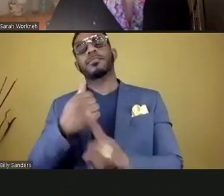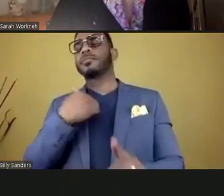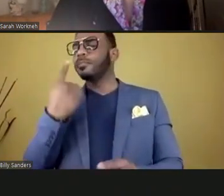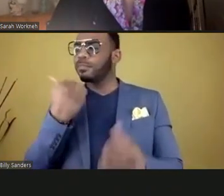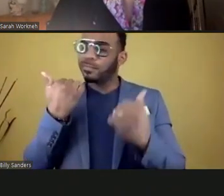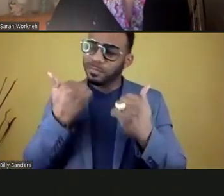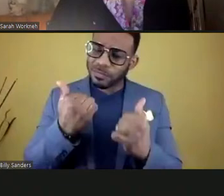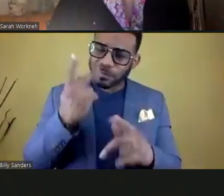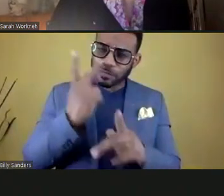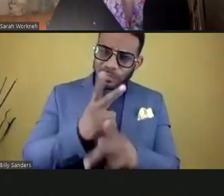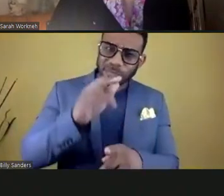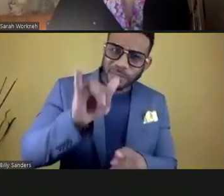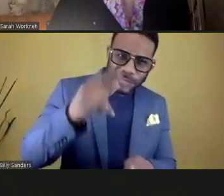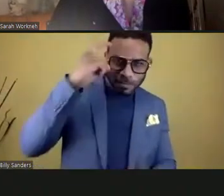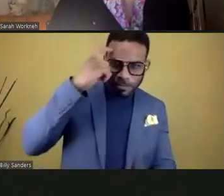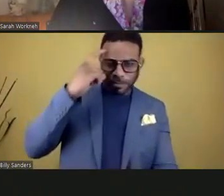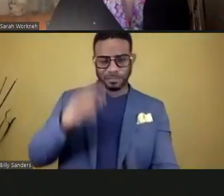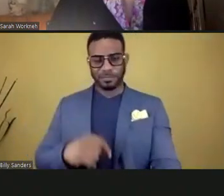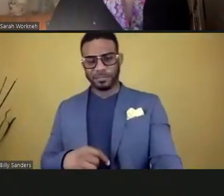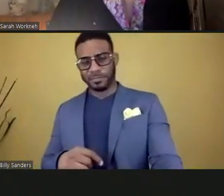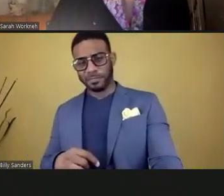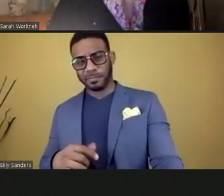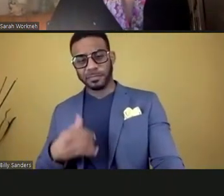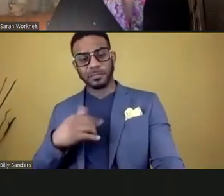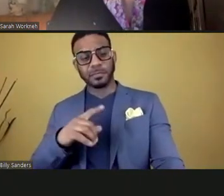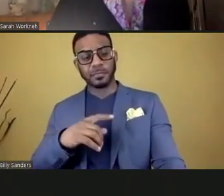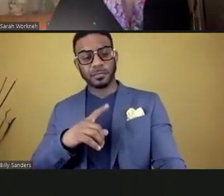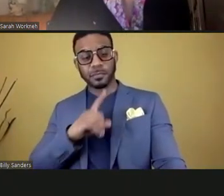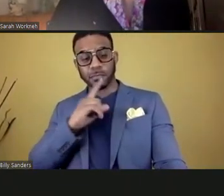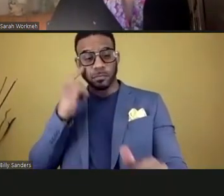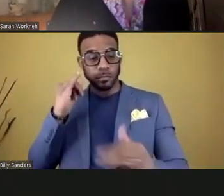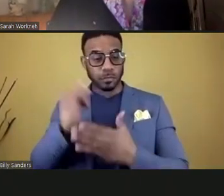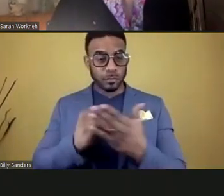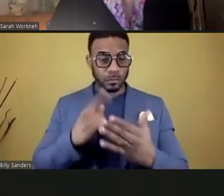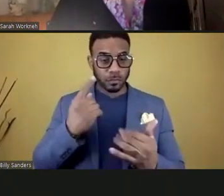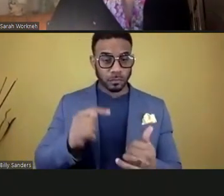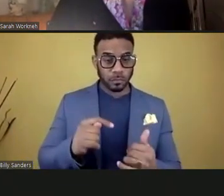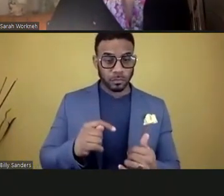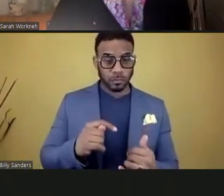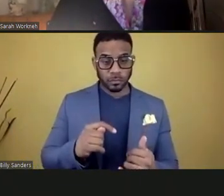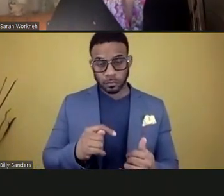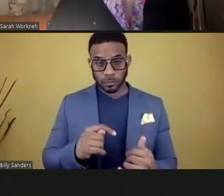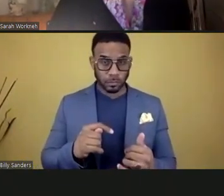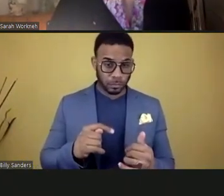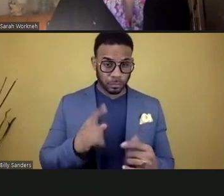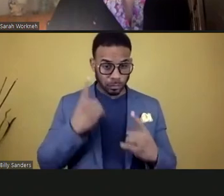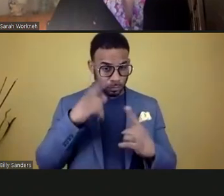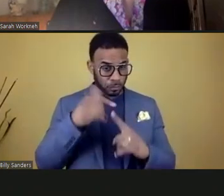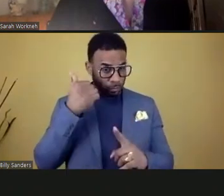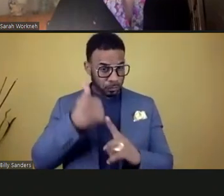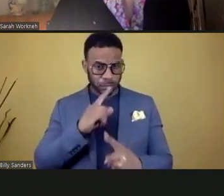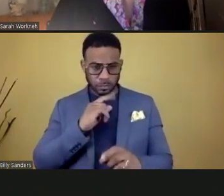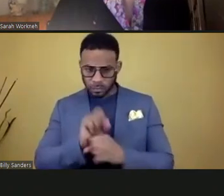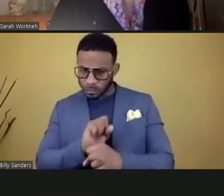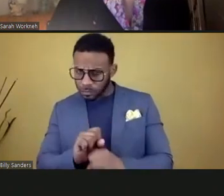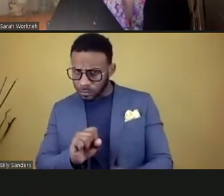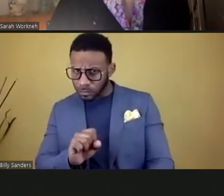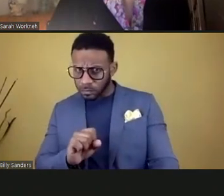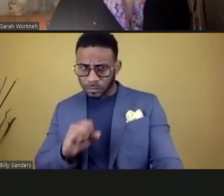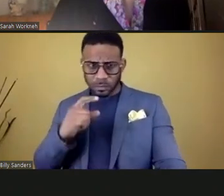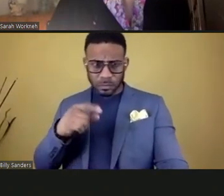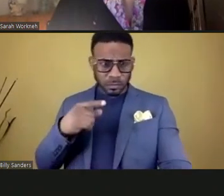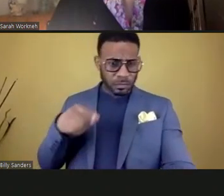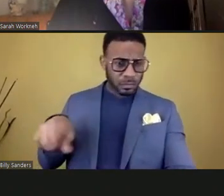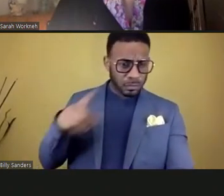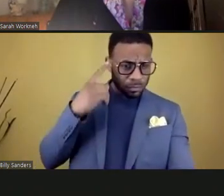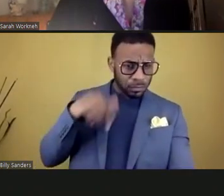trying to keep that in mind. And I'm sure for artists, they're trying to consider that for themselves too. Is it really about them,